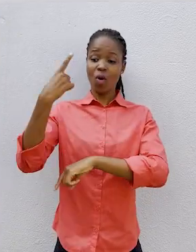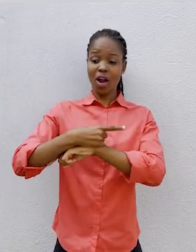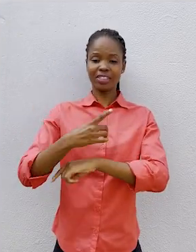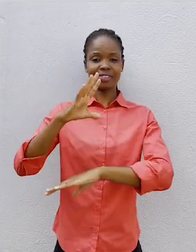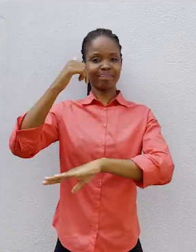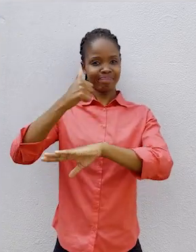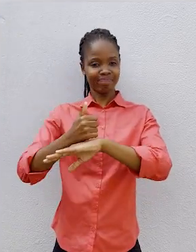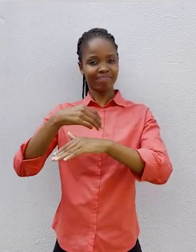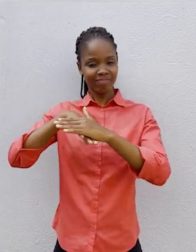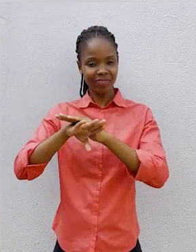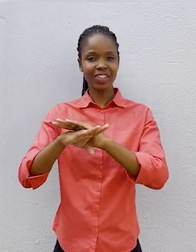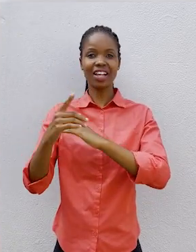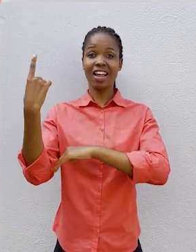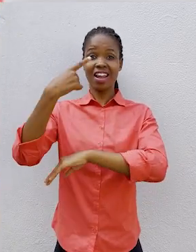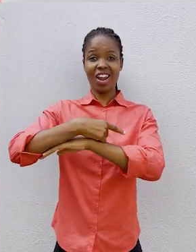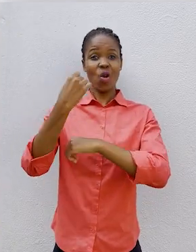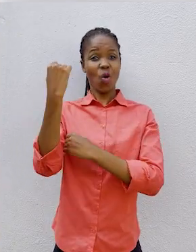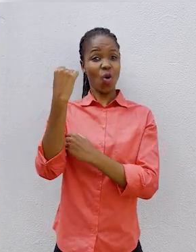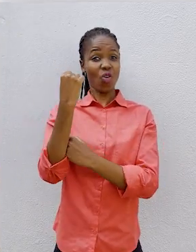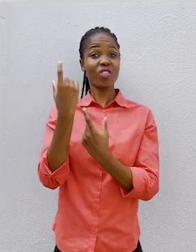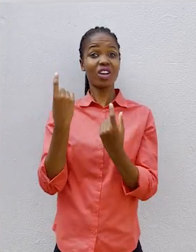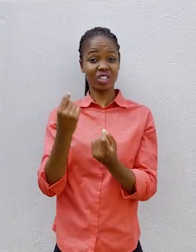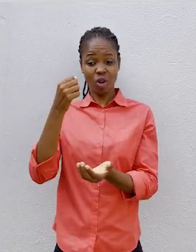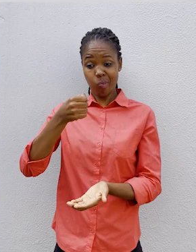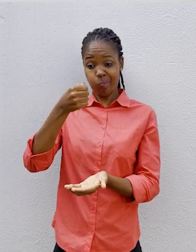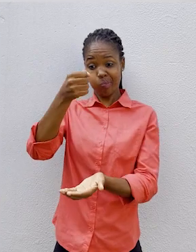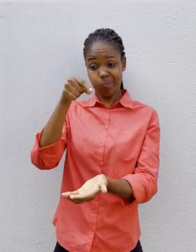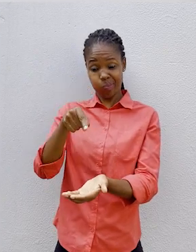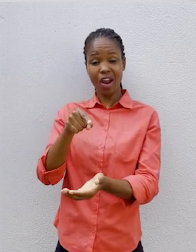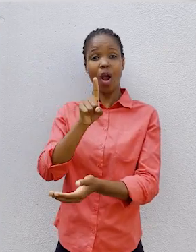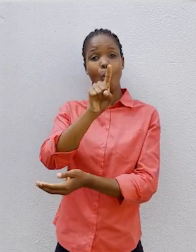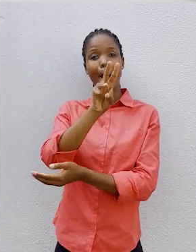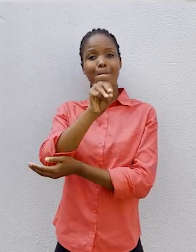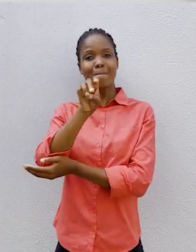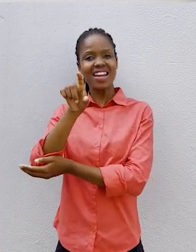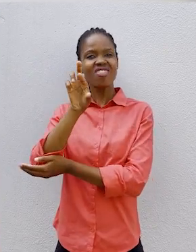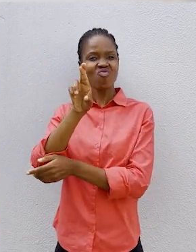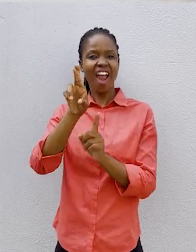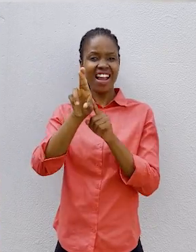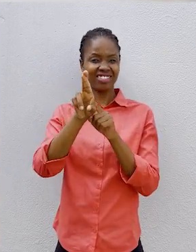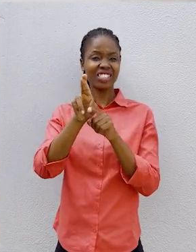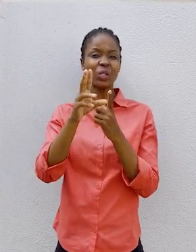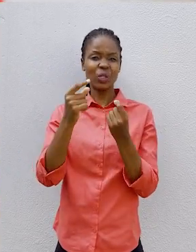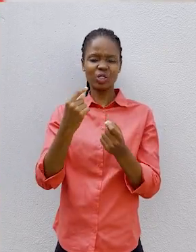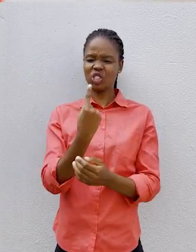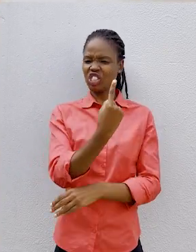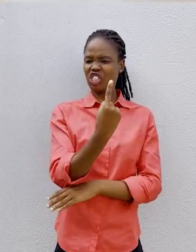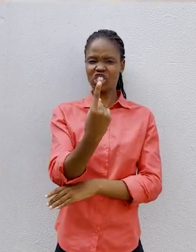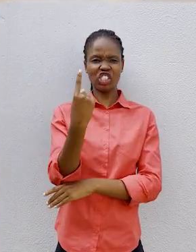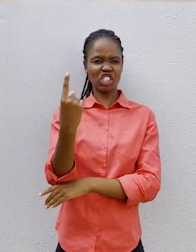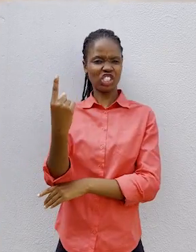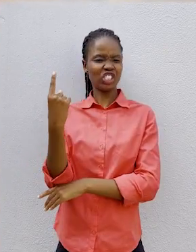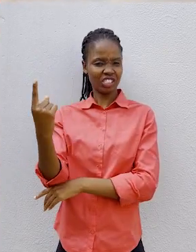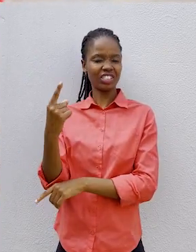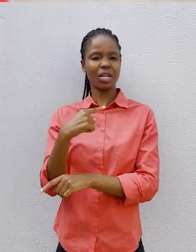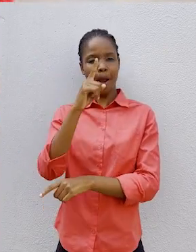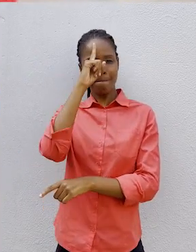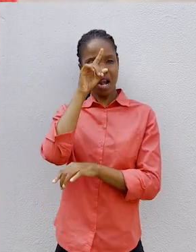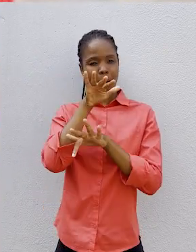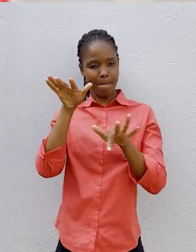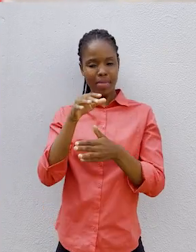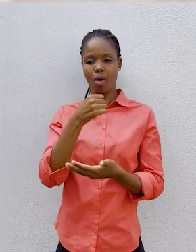The first thing I'd do is maybe give a million to each black person,